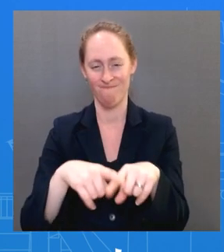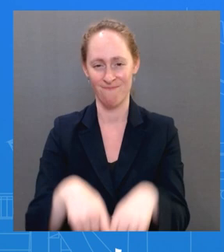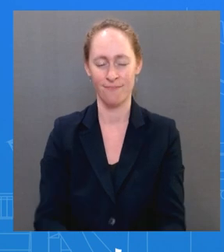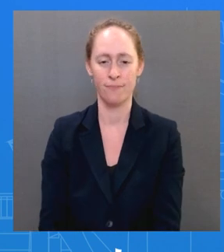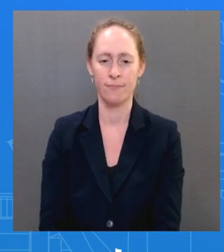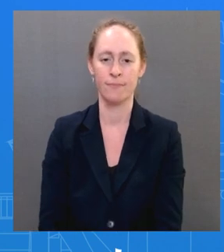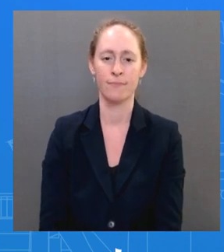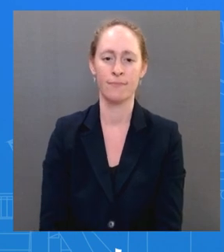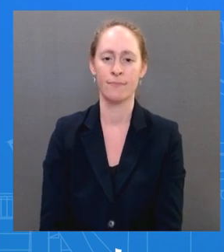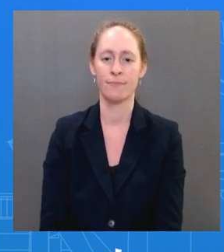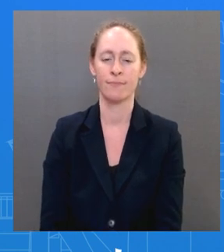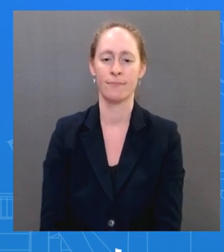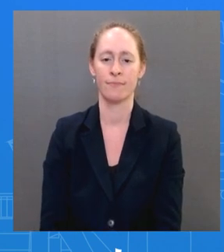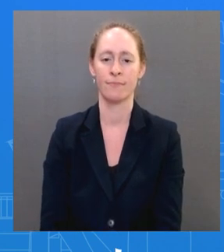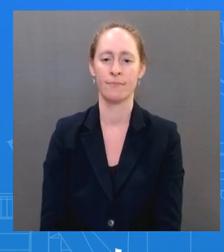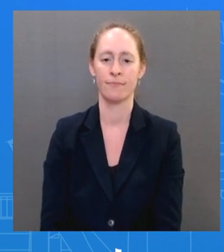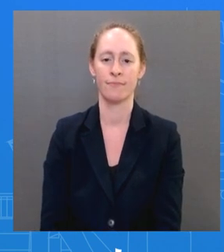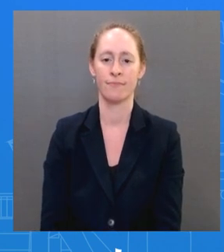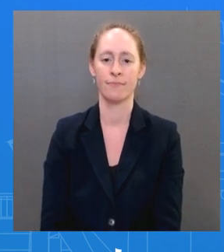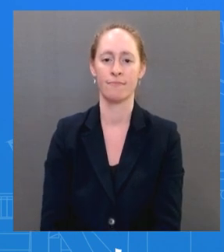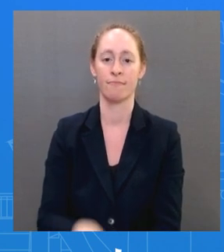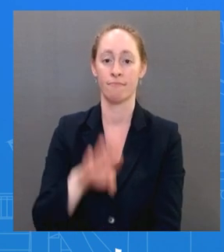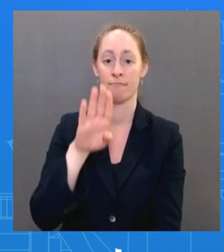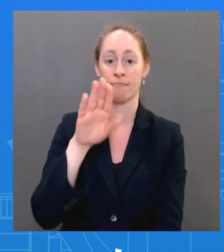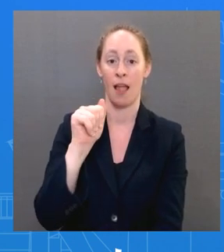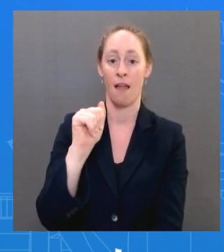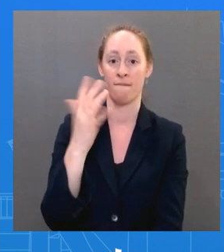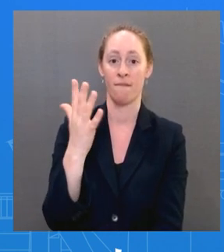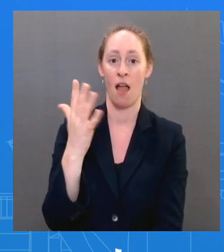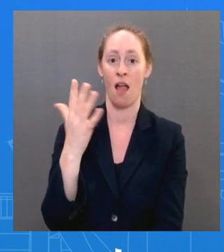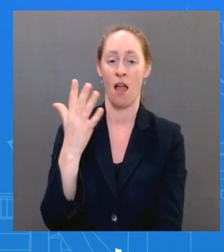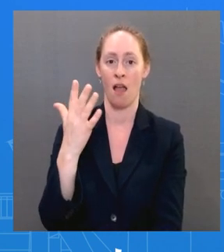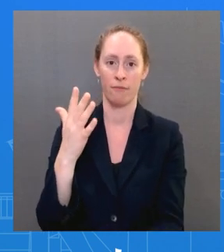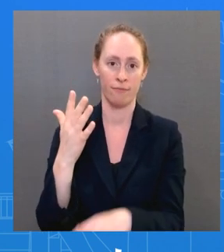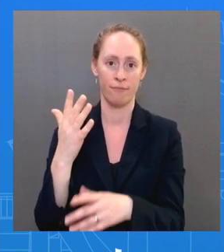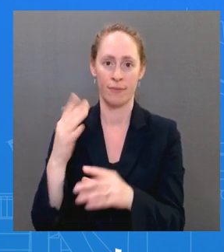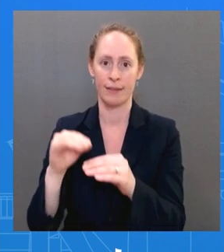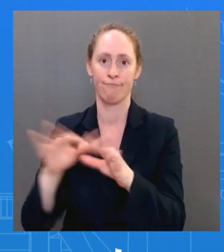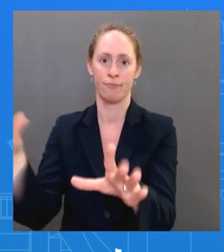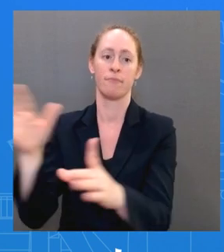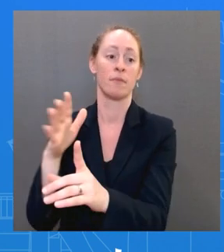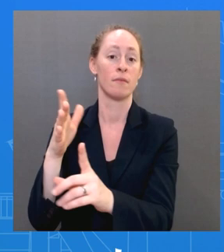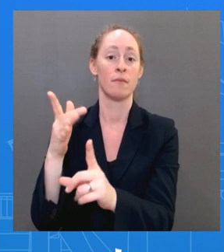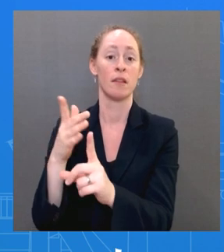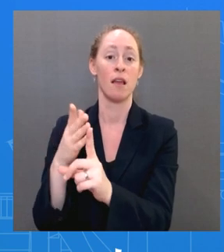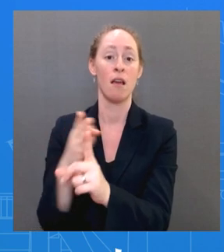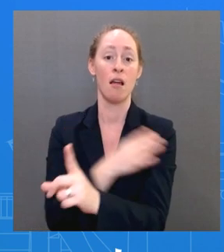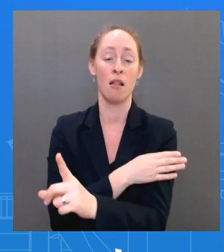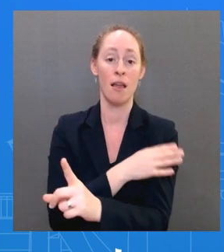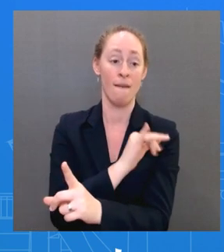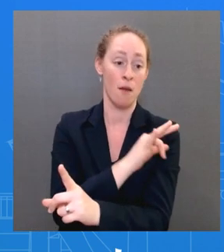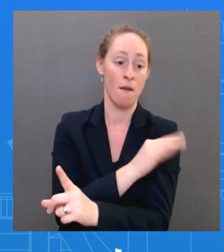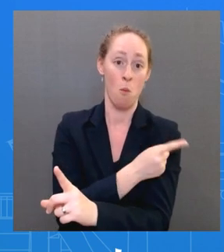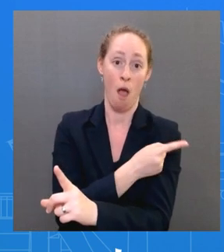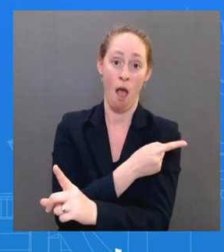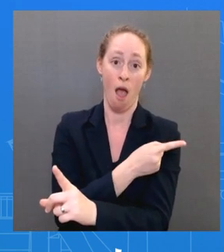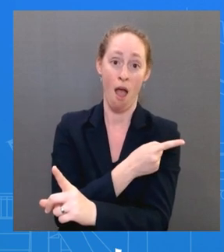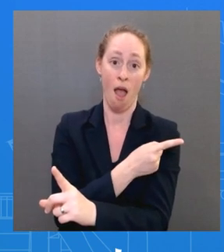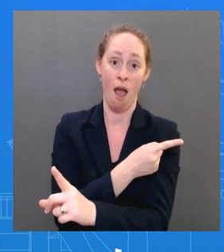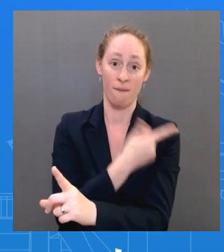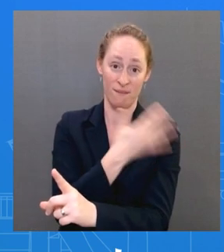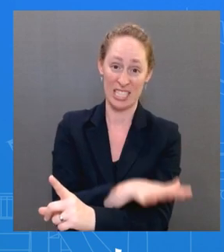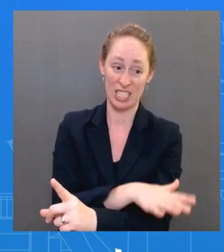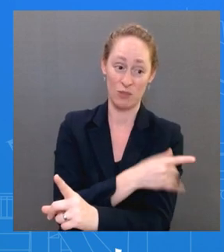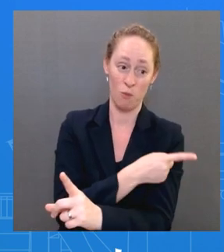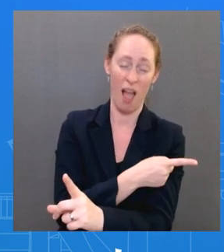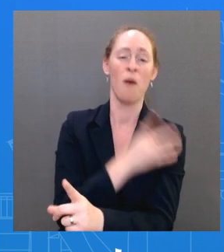then you're much less likely to be able to get BA5 now. So it just depends. We have seen occasionally people getting infected within that 90